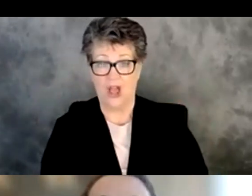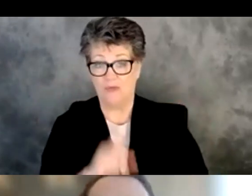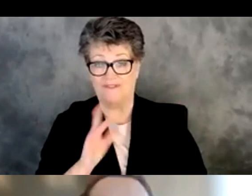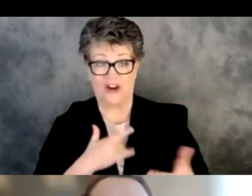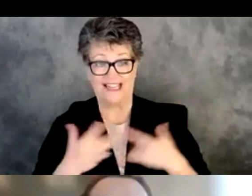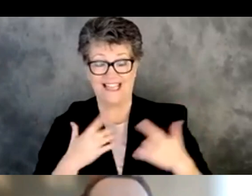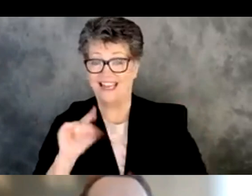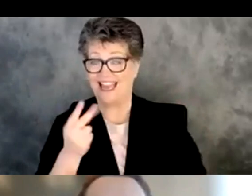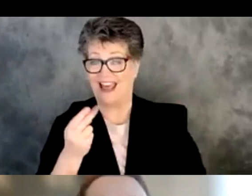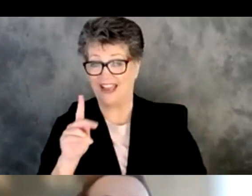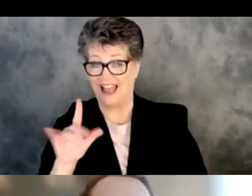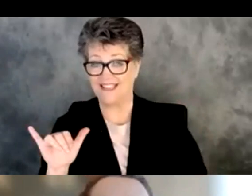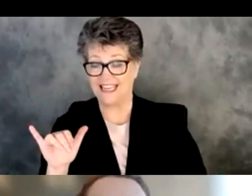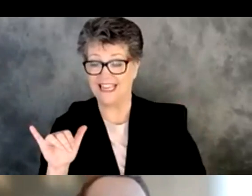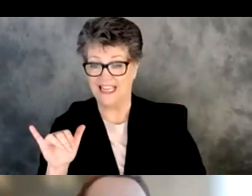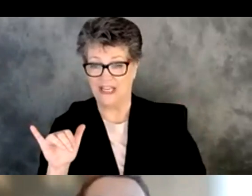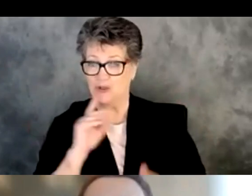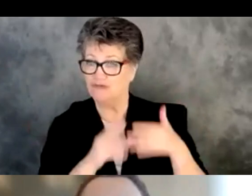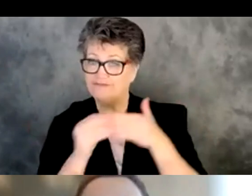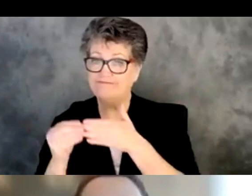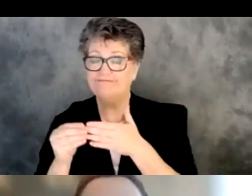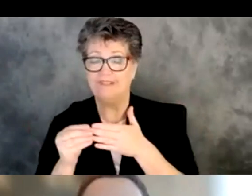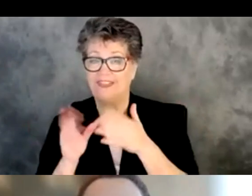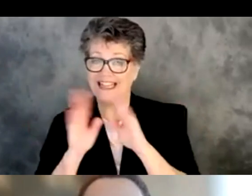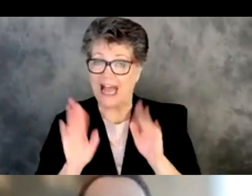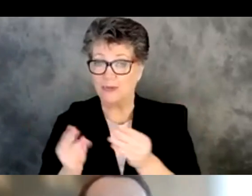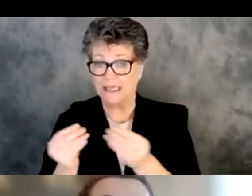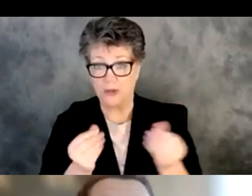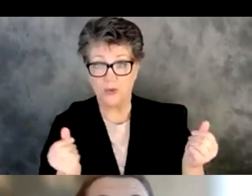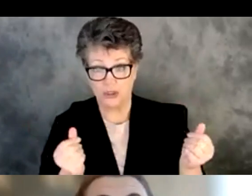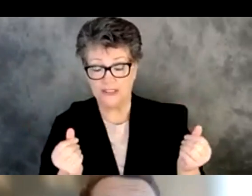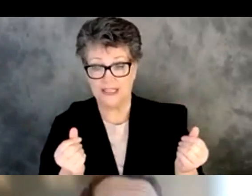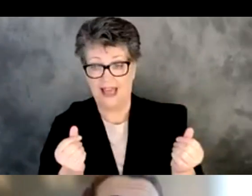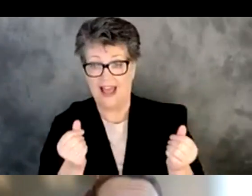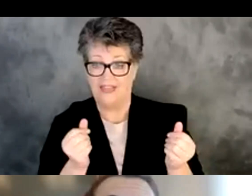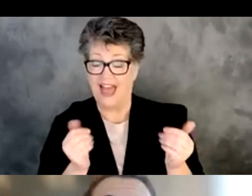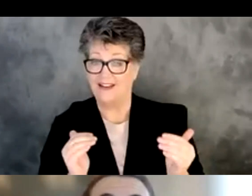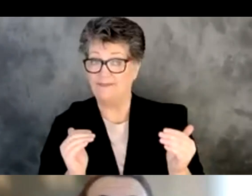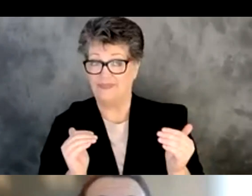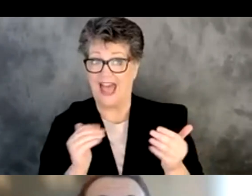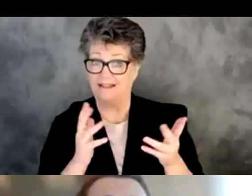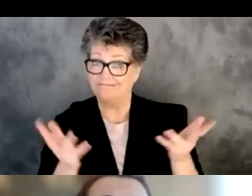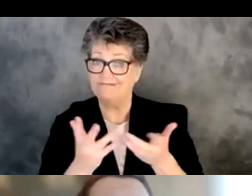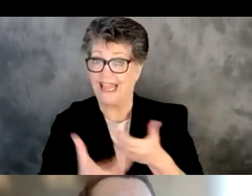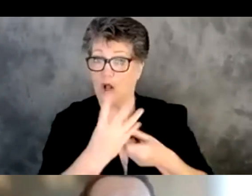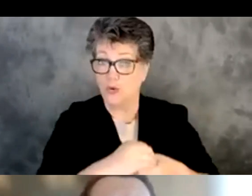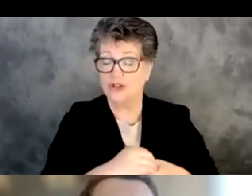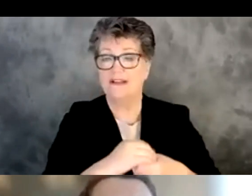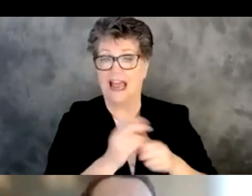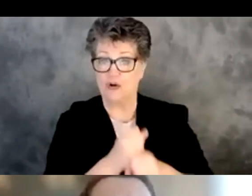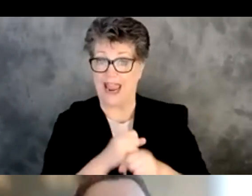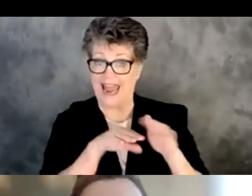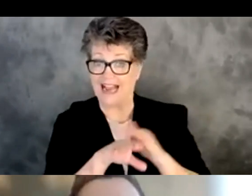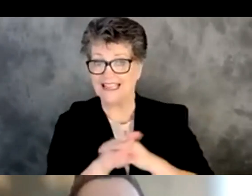at the Kelsey to spearhead these housing solutions that advance inclusion and create access, not to solve